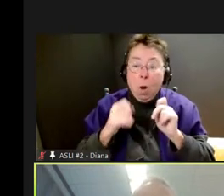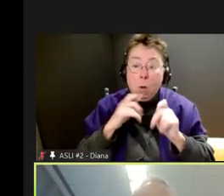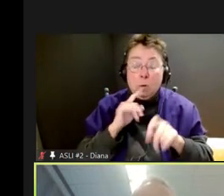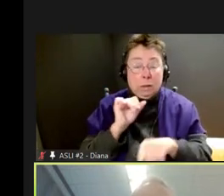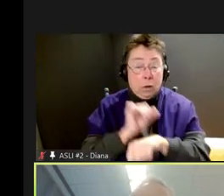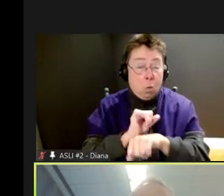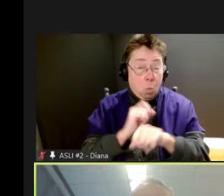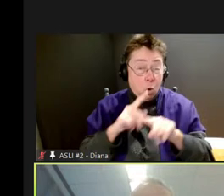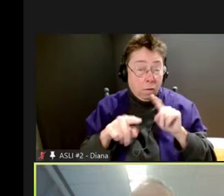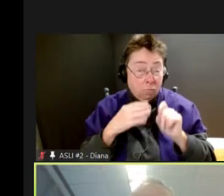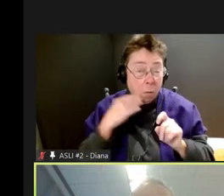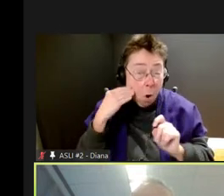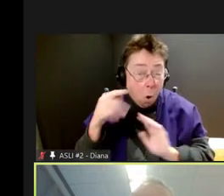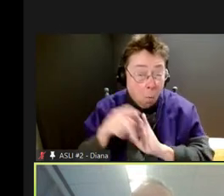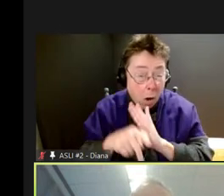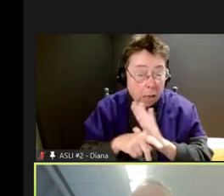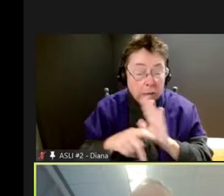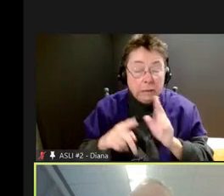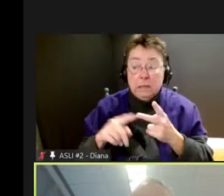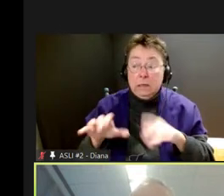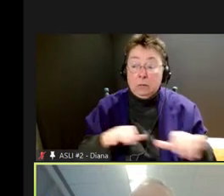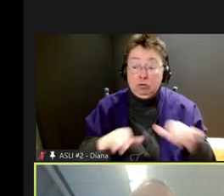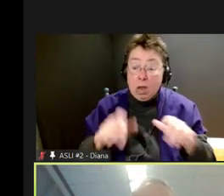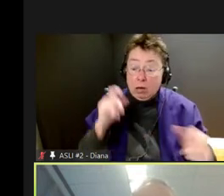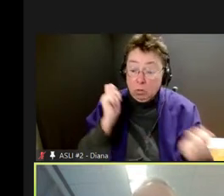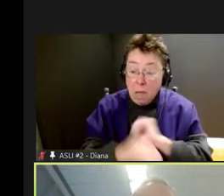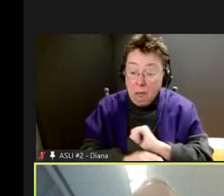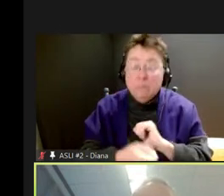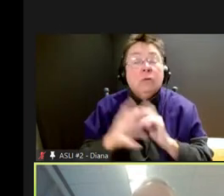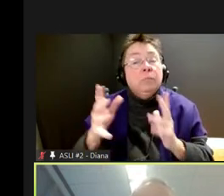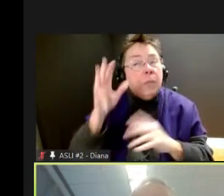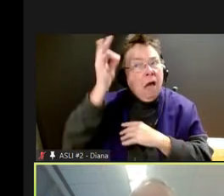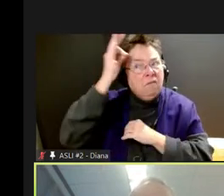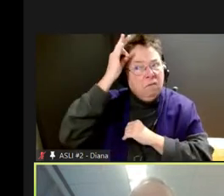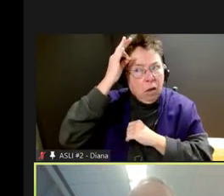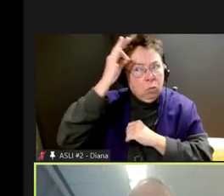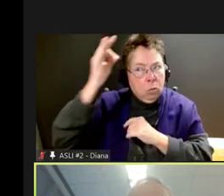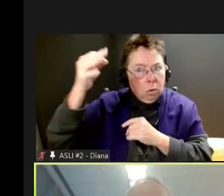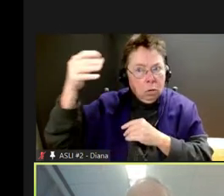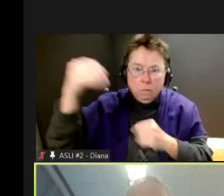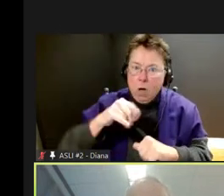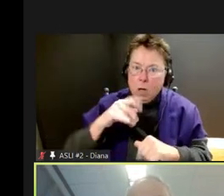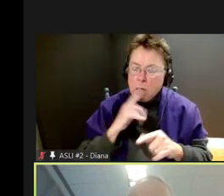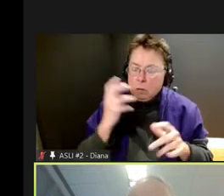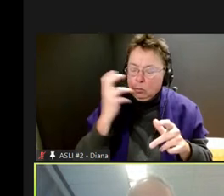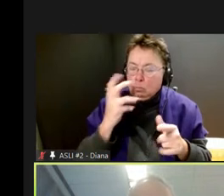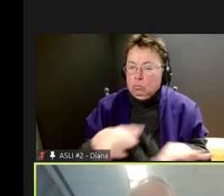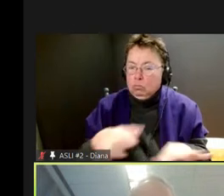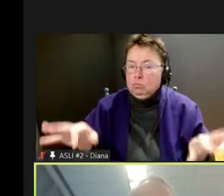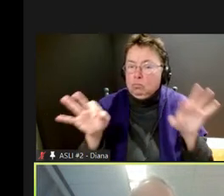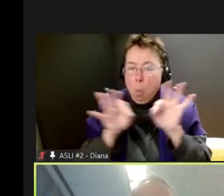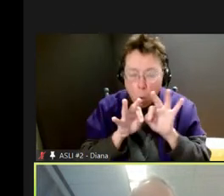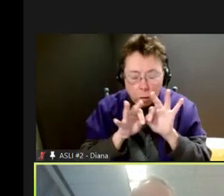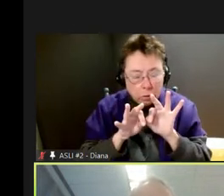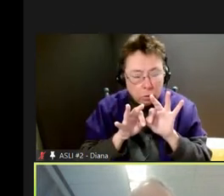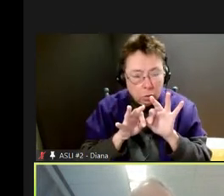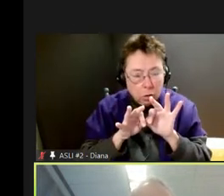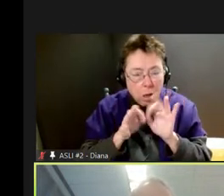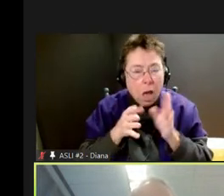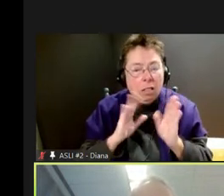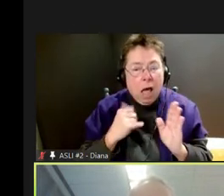home policies and changing behaviors, again, the federal funding is a critical component on allowing us to